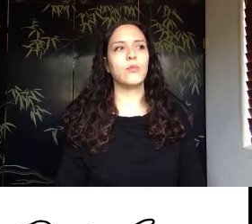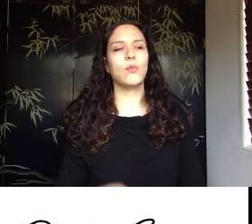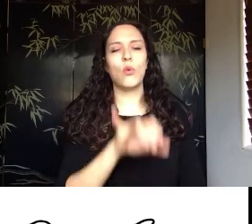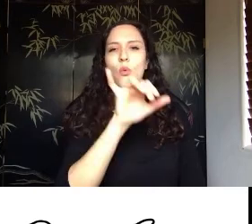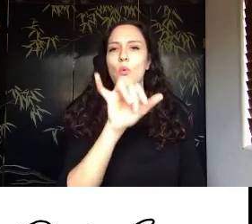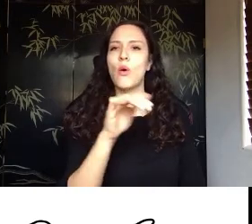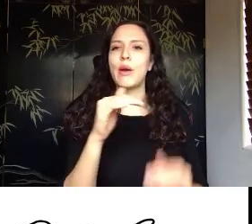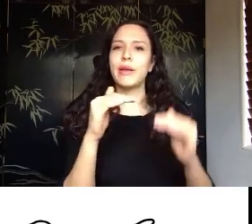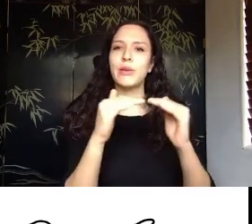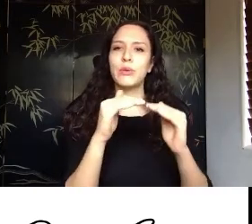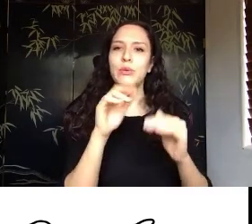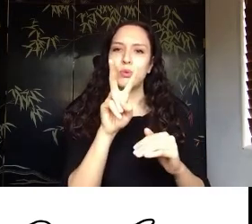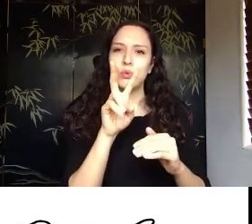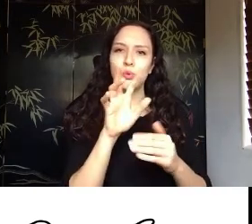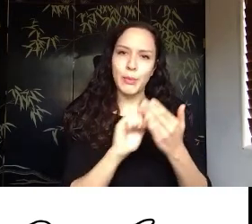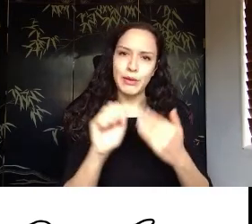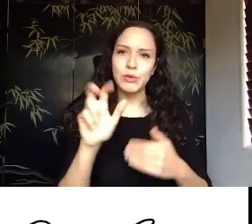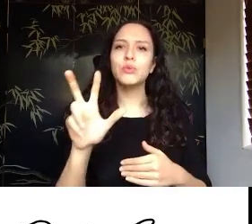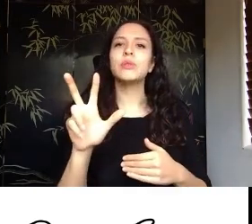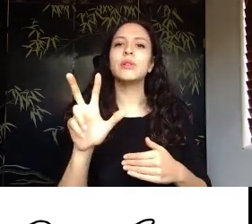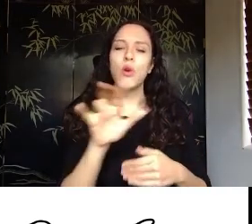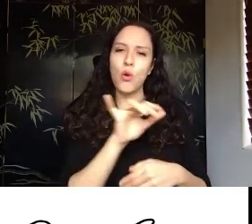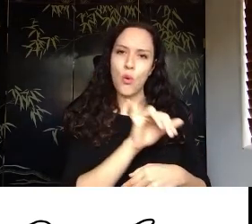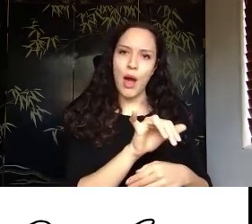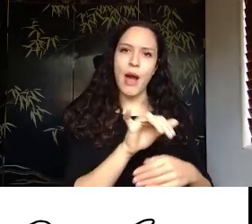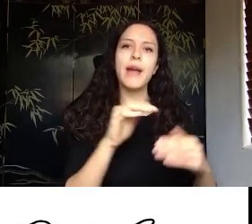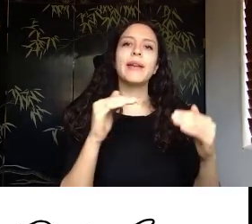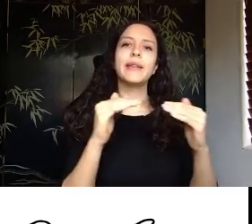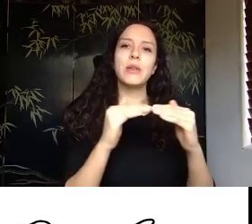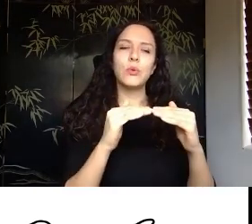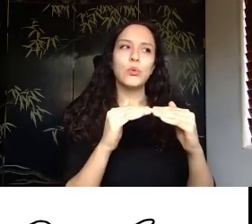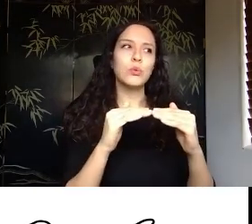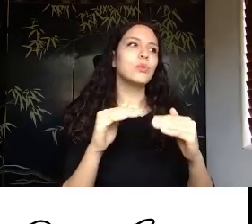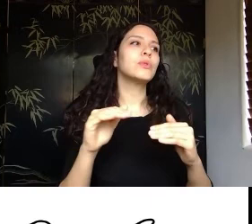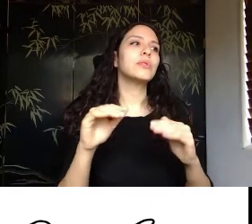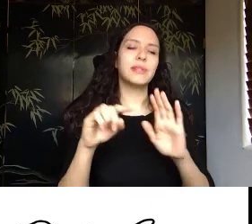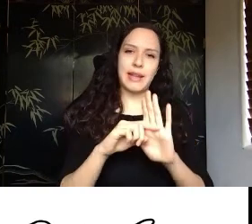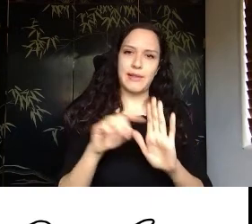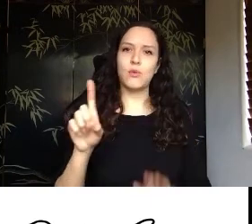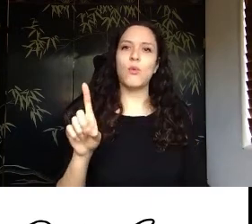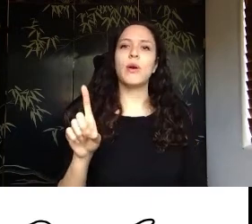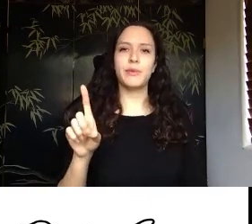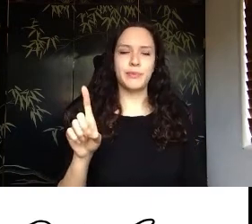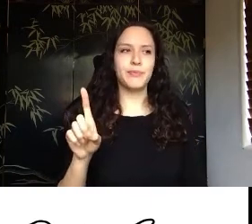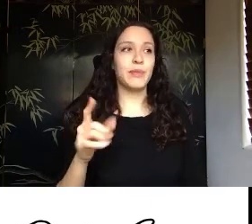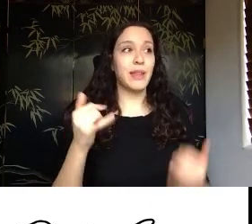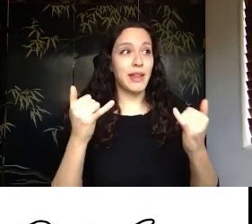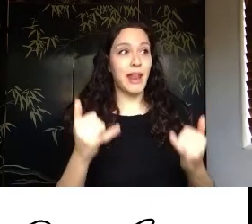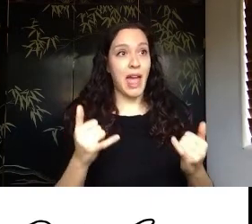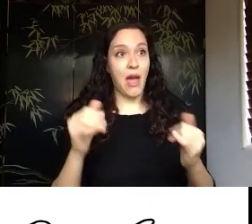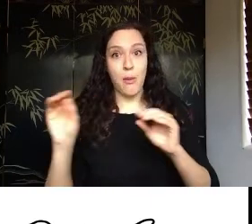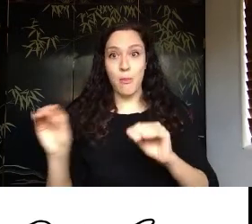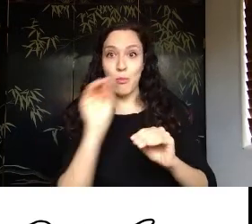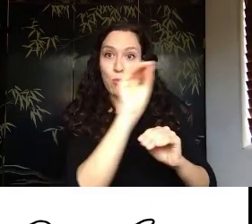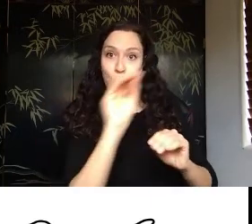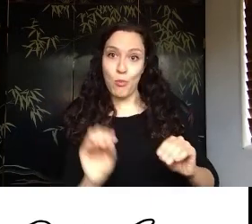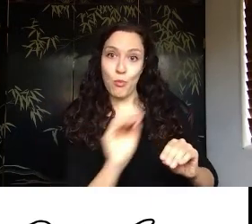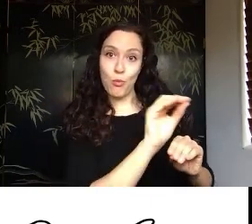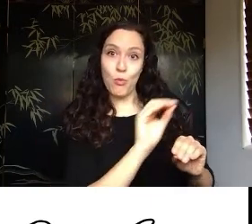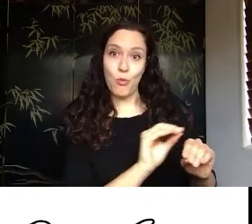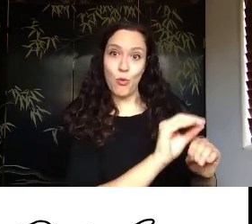minus 3, y equals negative 1. So at this point, remember, these turn into coordinates, so now I can plot